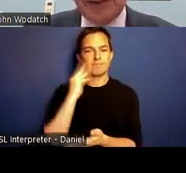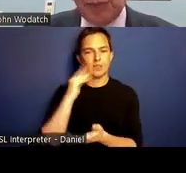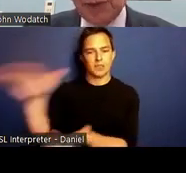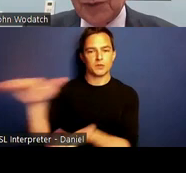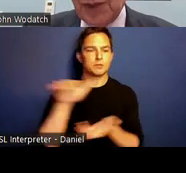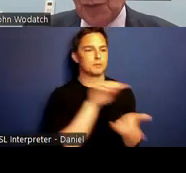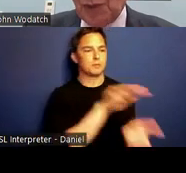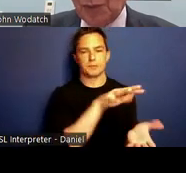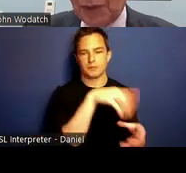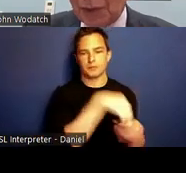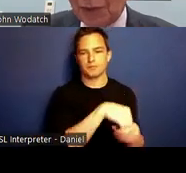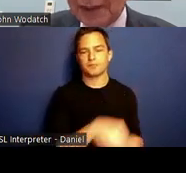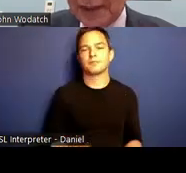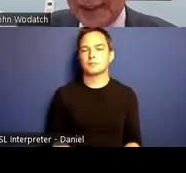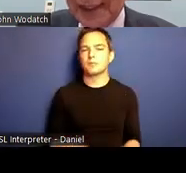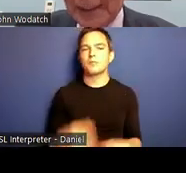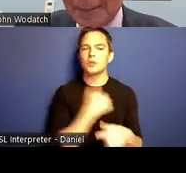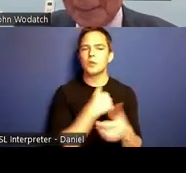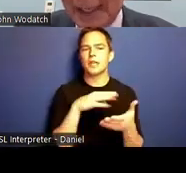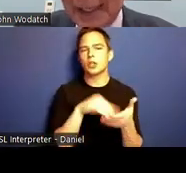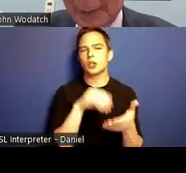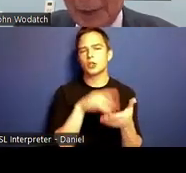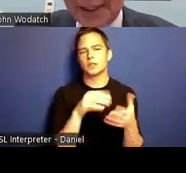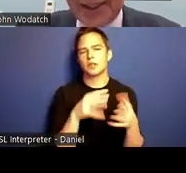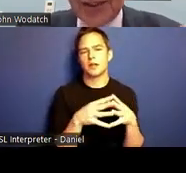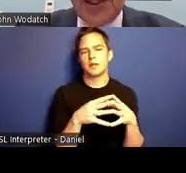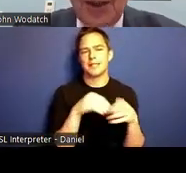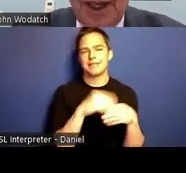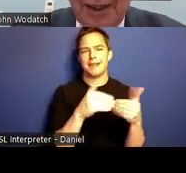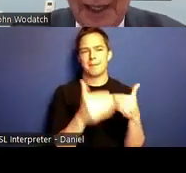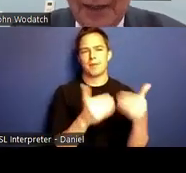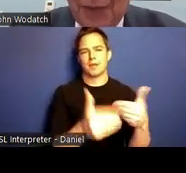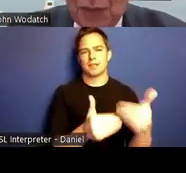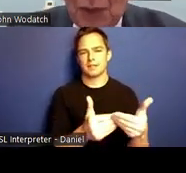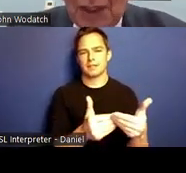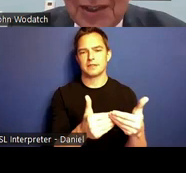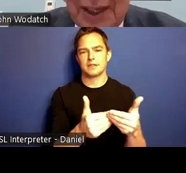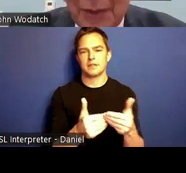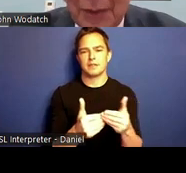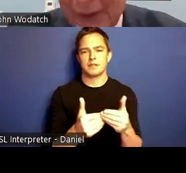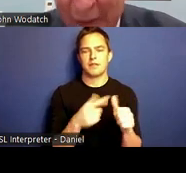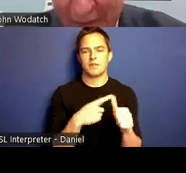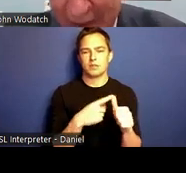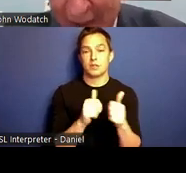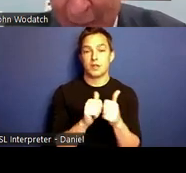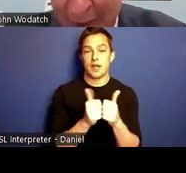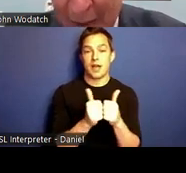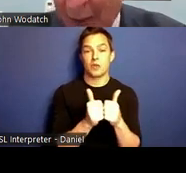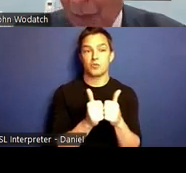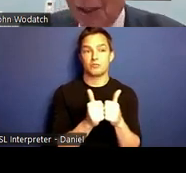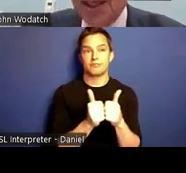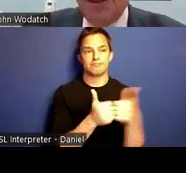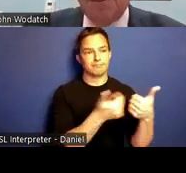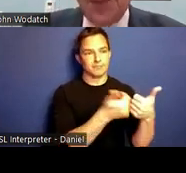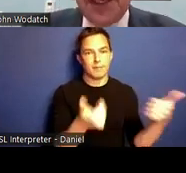I think what we learned in that process at first was how siloed the disability